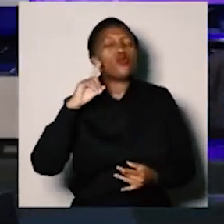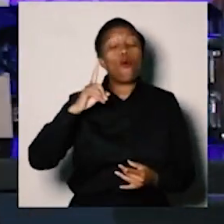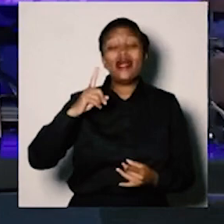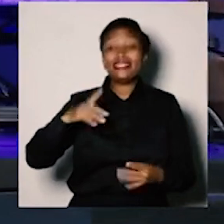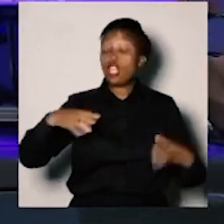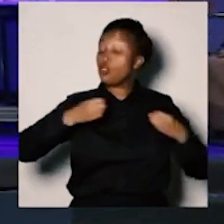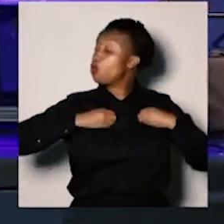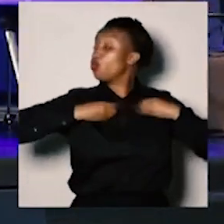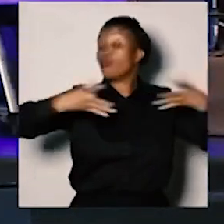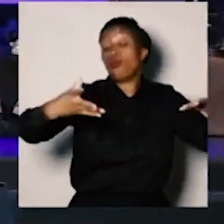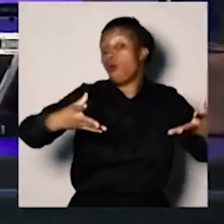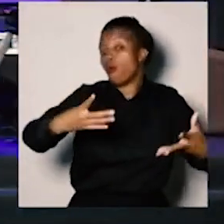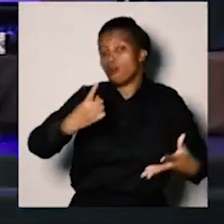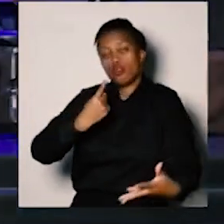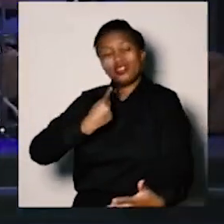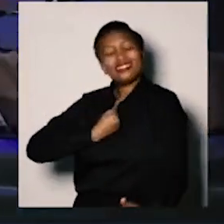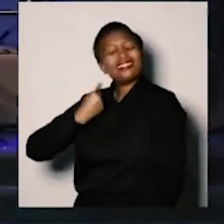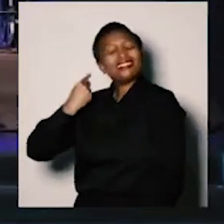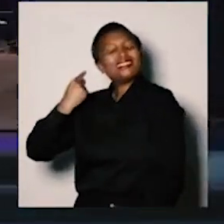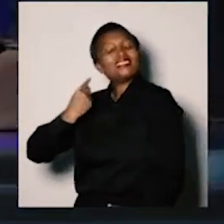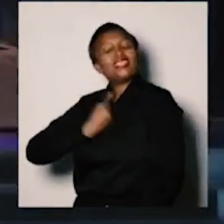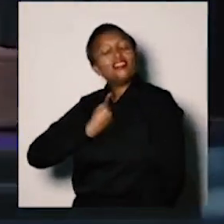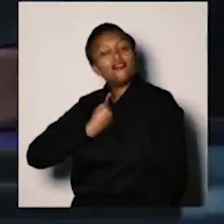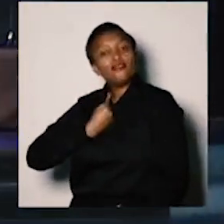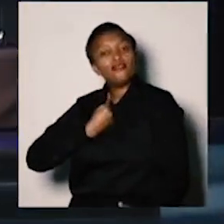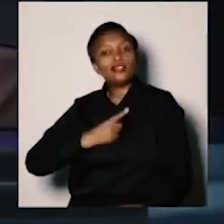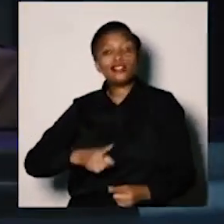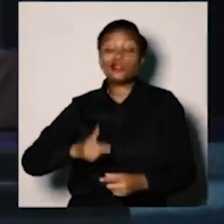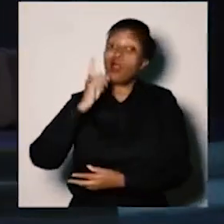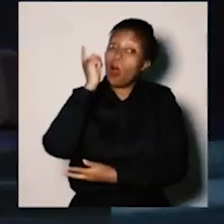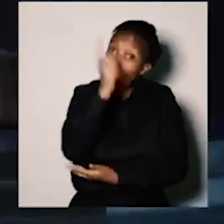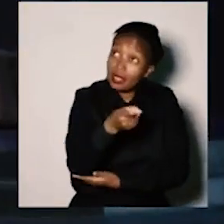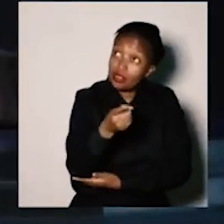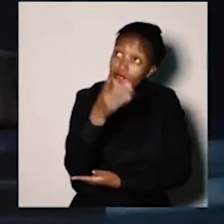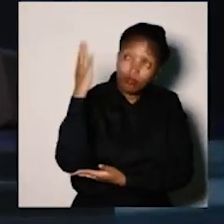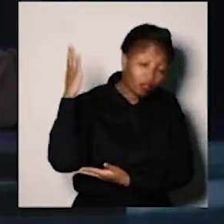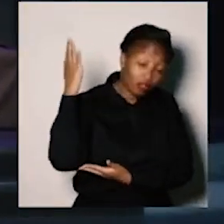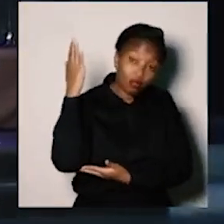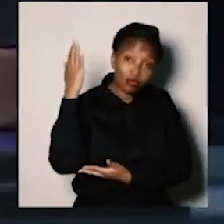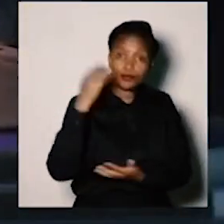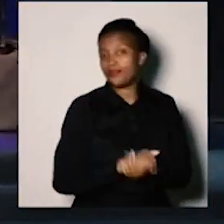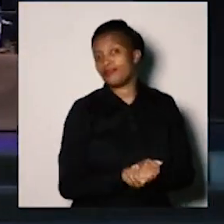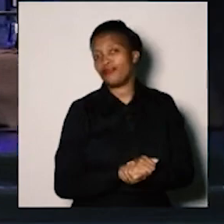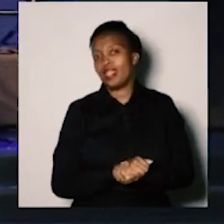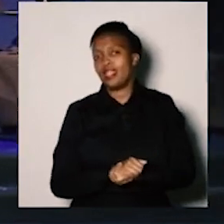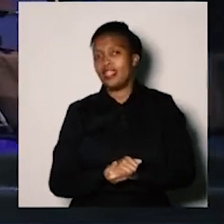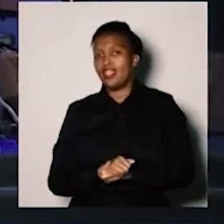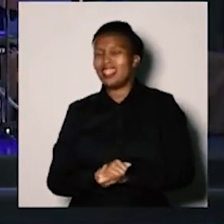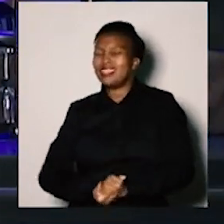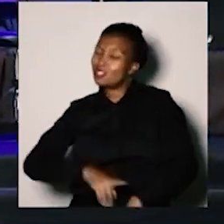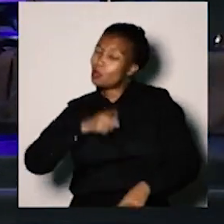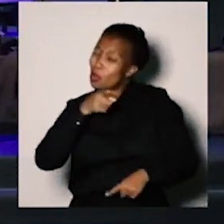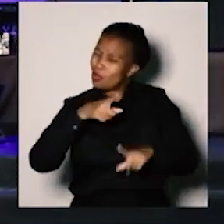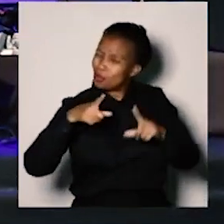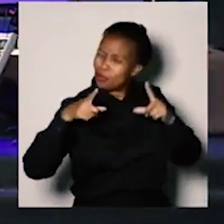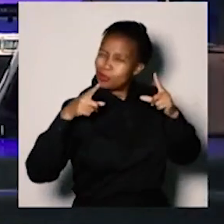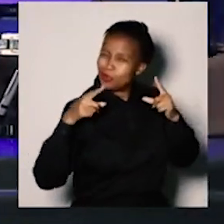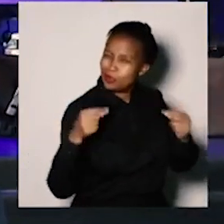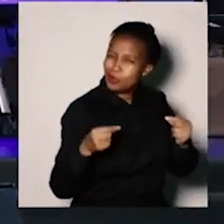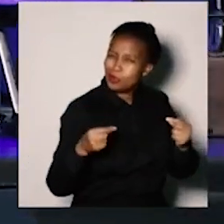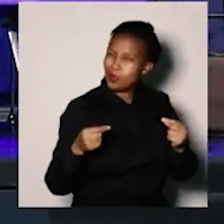throw yourself to God's command. It's where you carry out